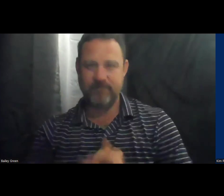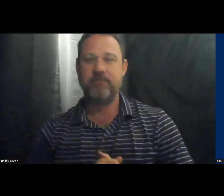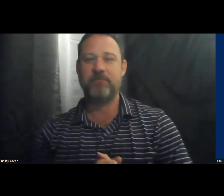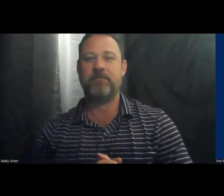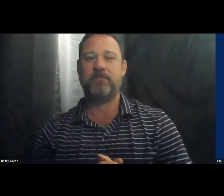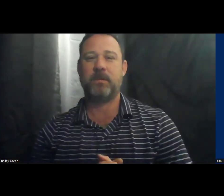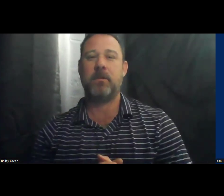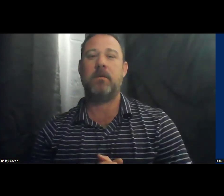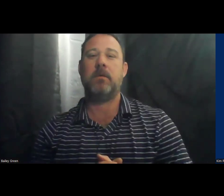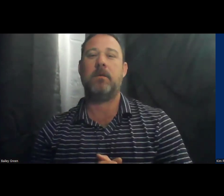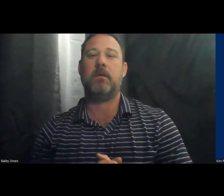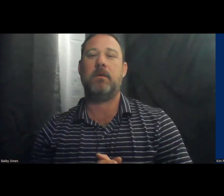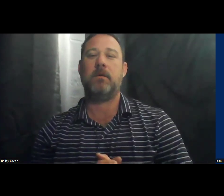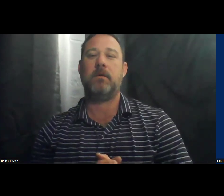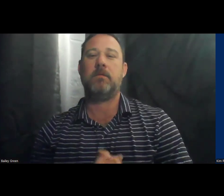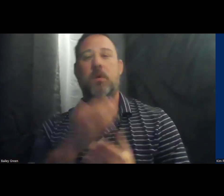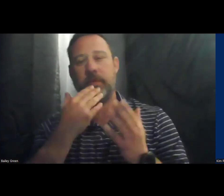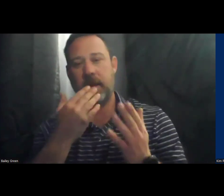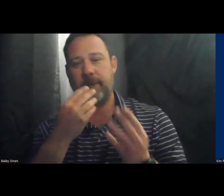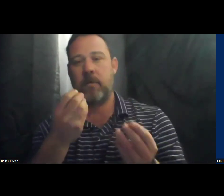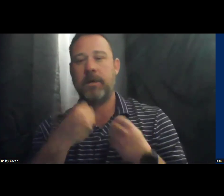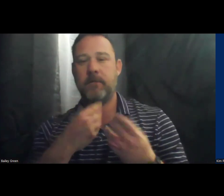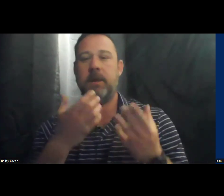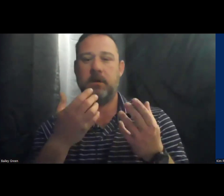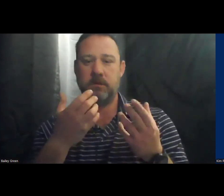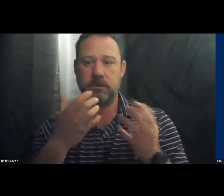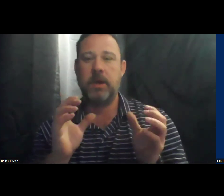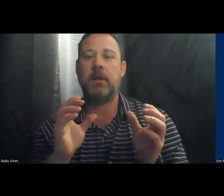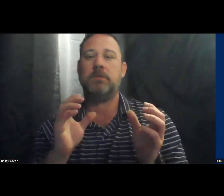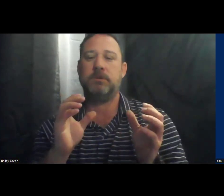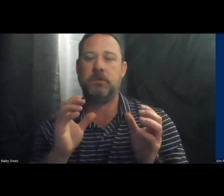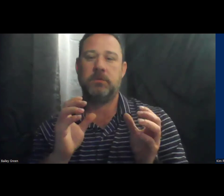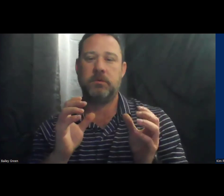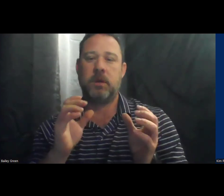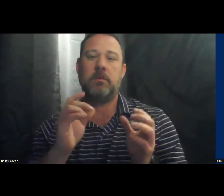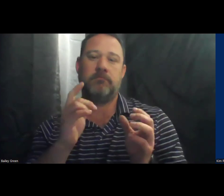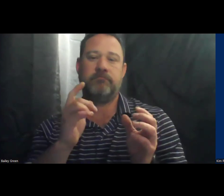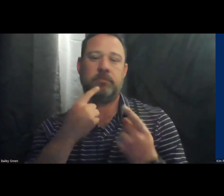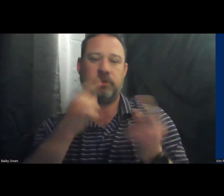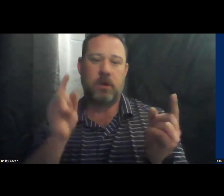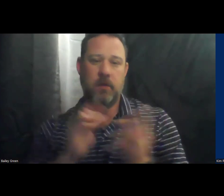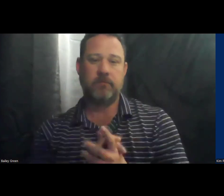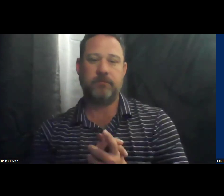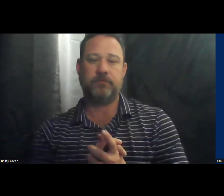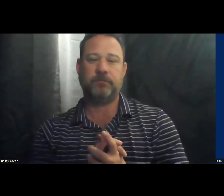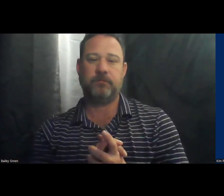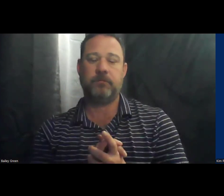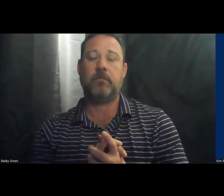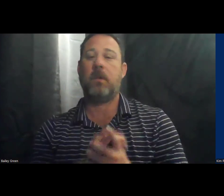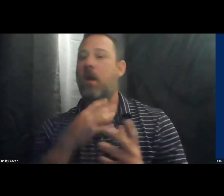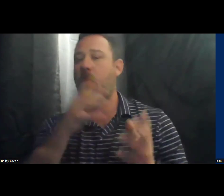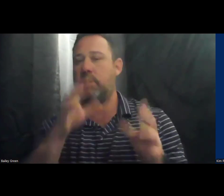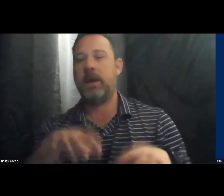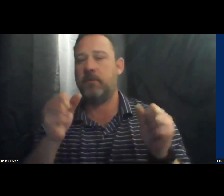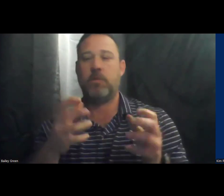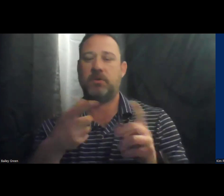So thank you, and thank you for giving me a chance to just give Marty a little shout out. So I'm not going to take up too